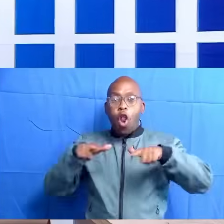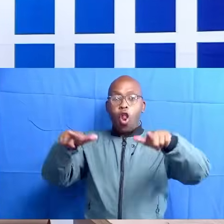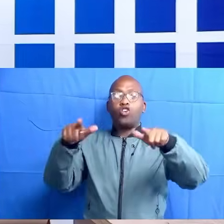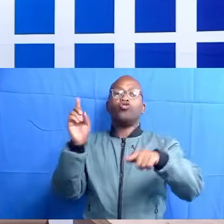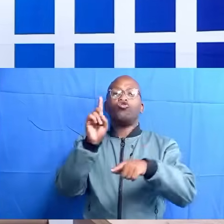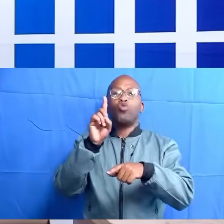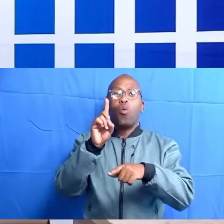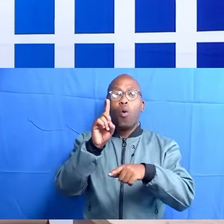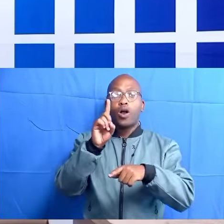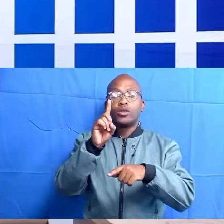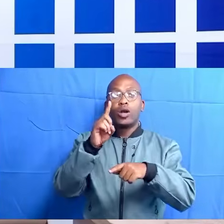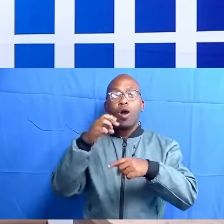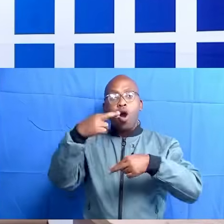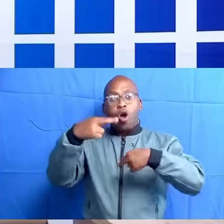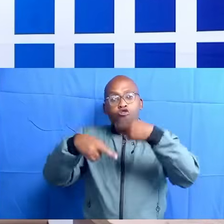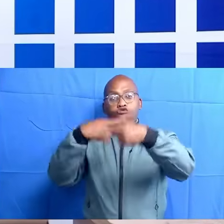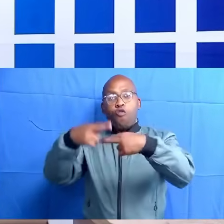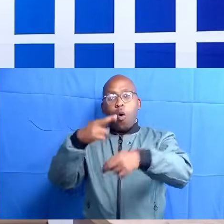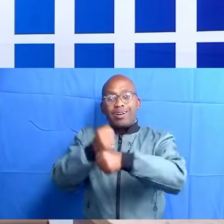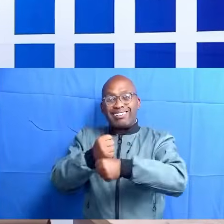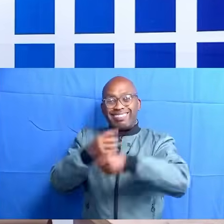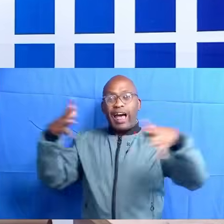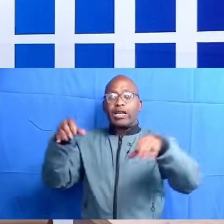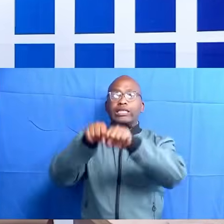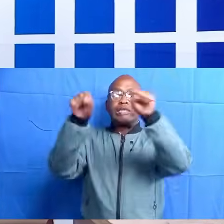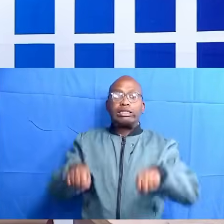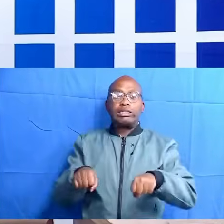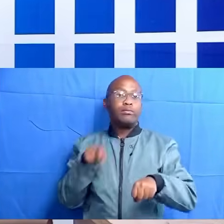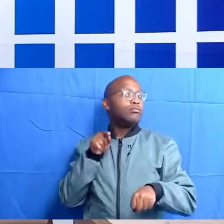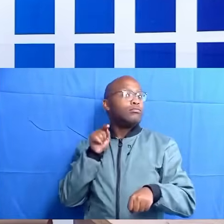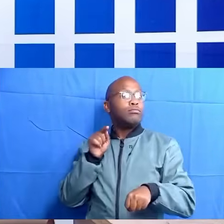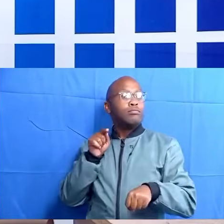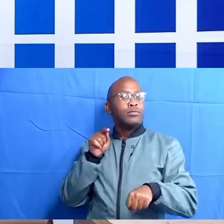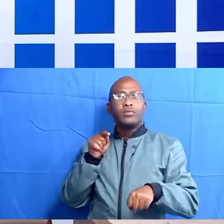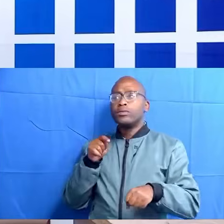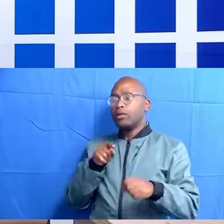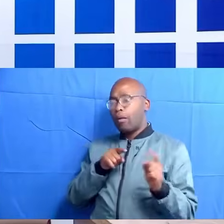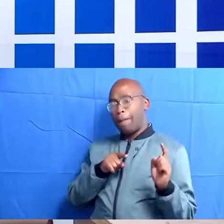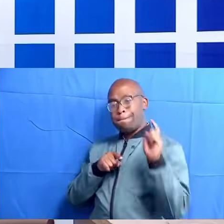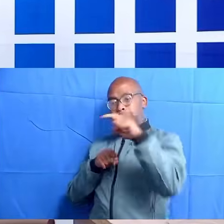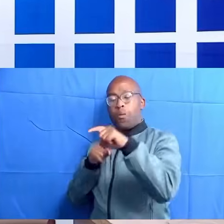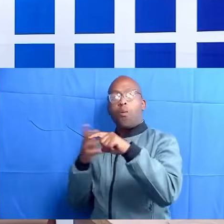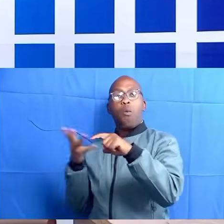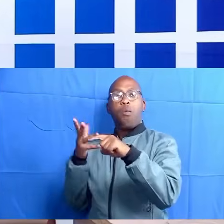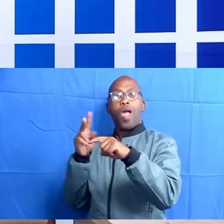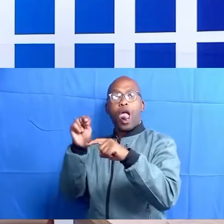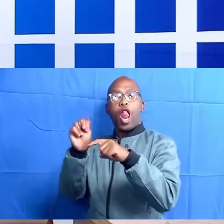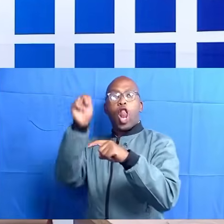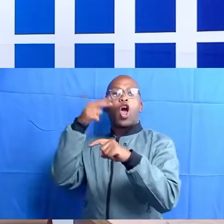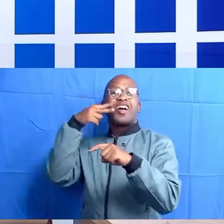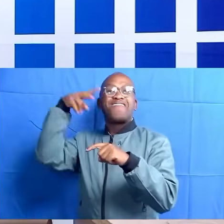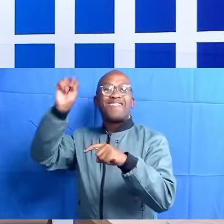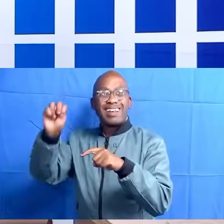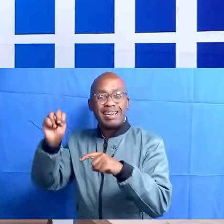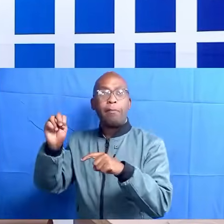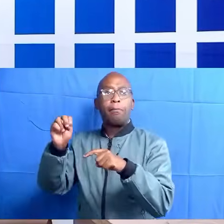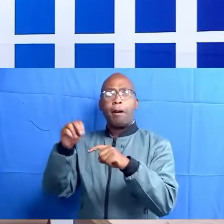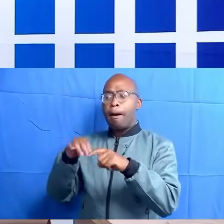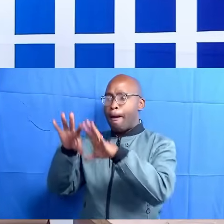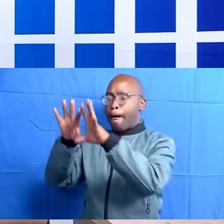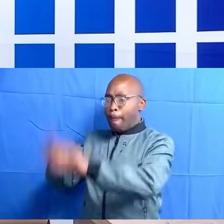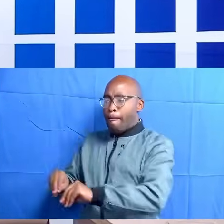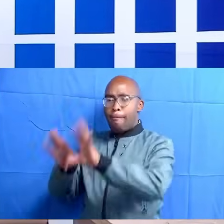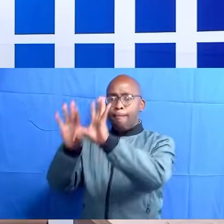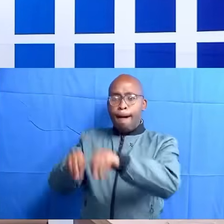bombing which aimed at destroying the ports, the army bases and industries and